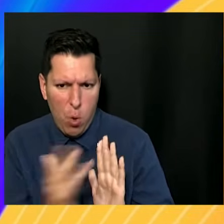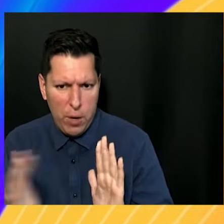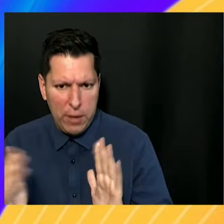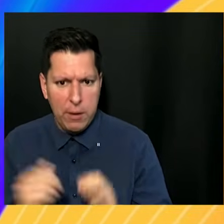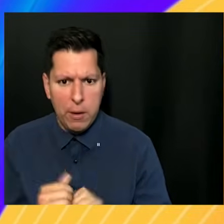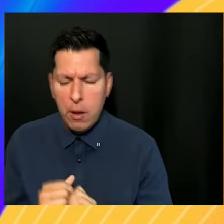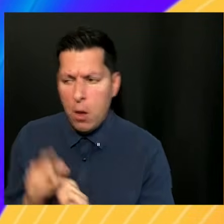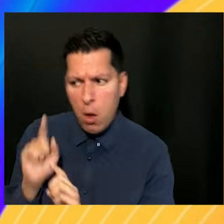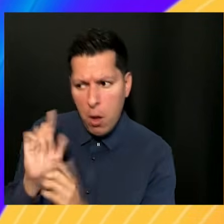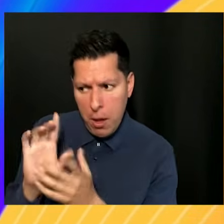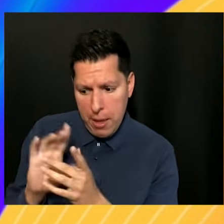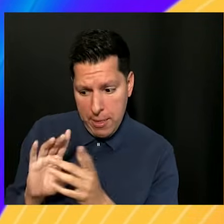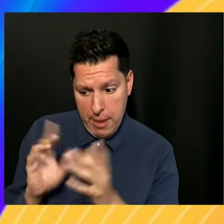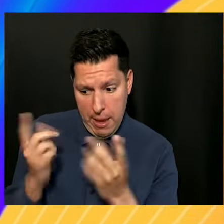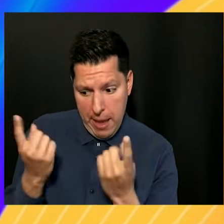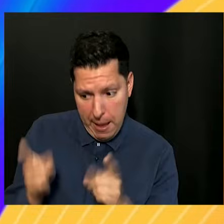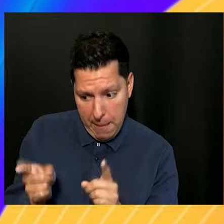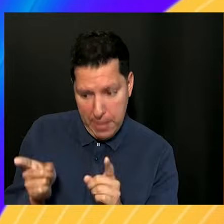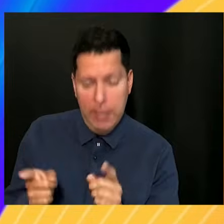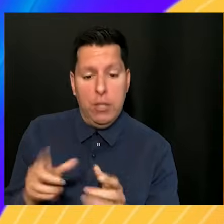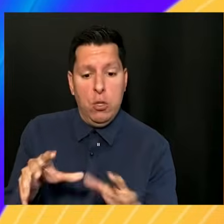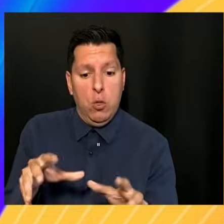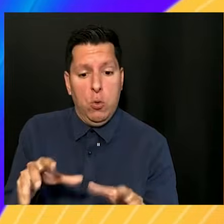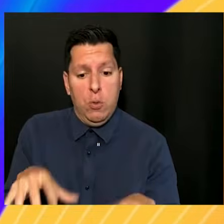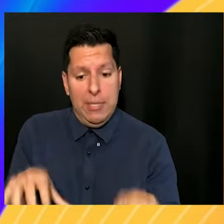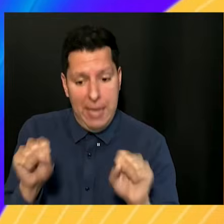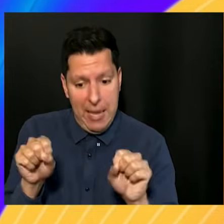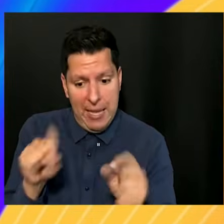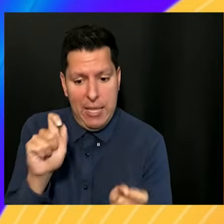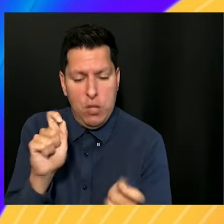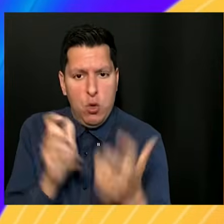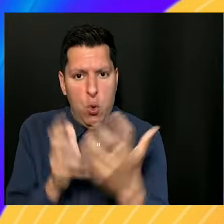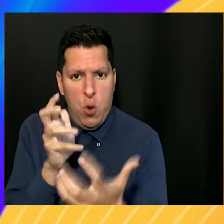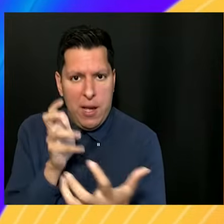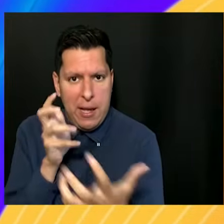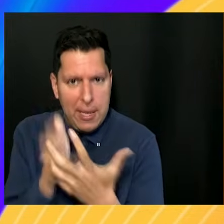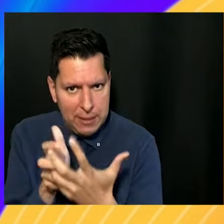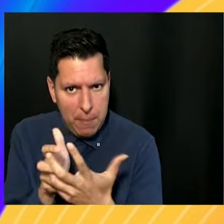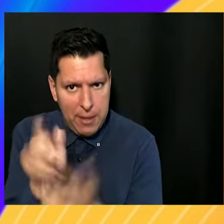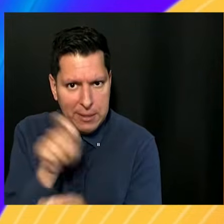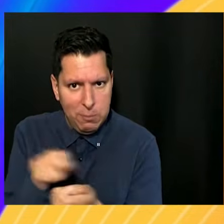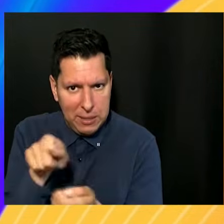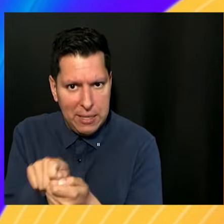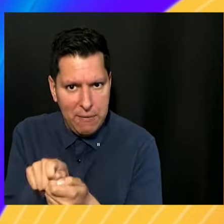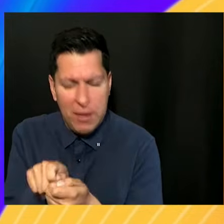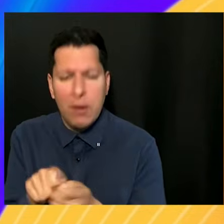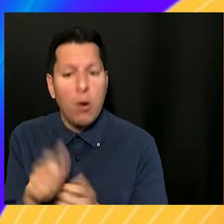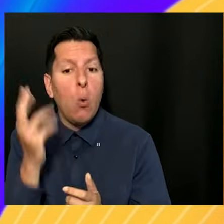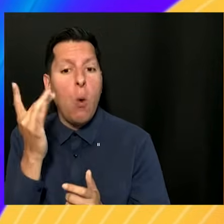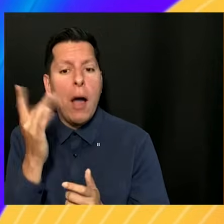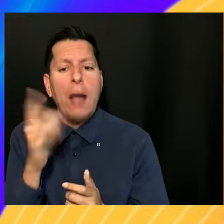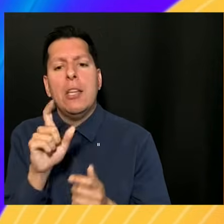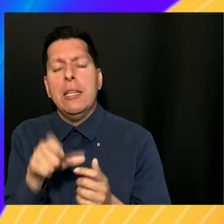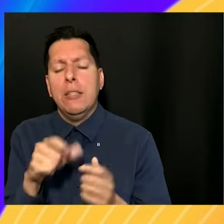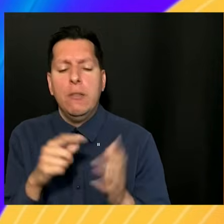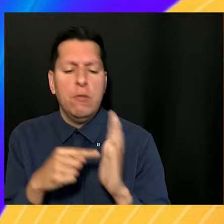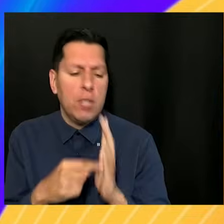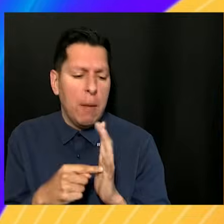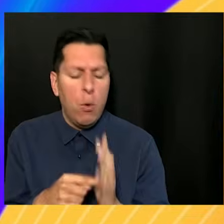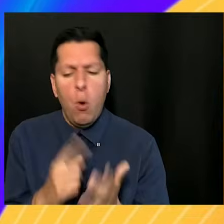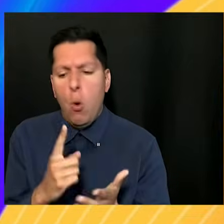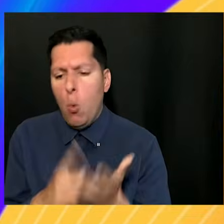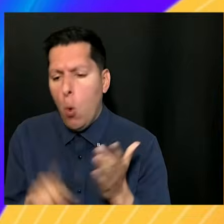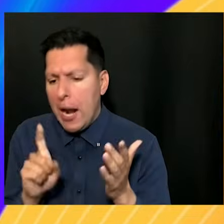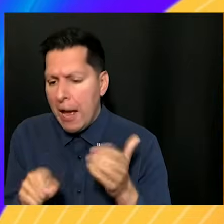this and you customize it, because at the end of the day, you have to think about, what do I have to comply with? What are my legal or my internal security